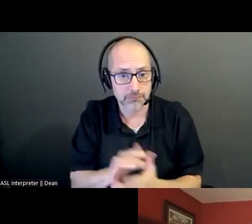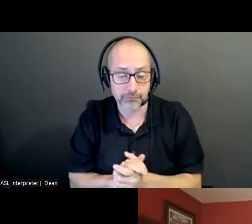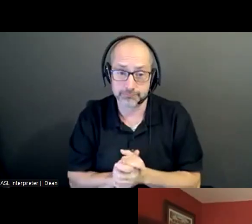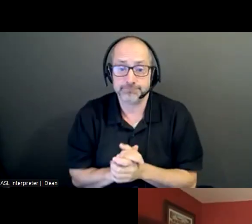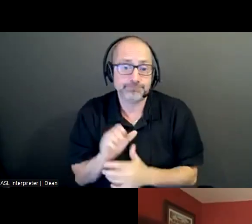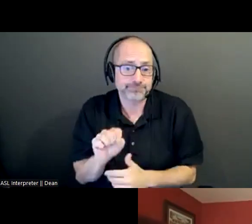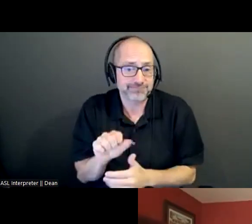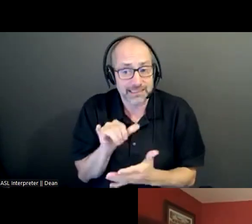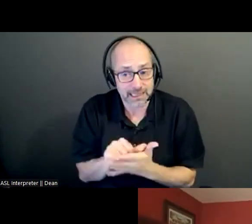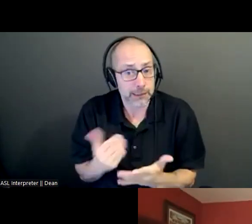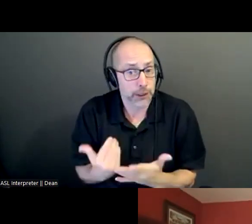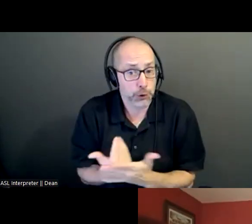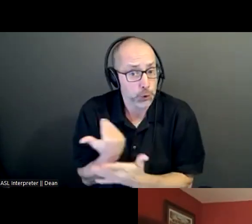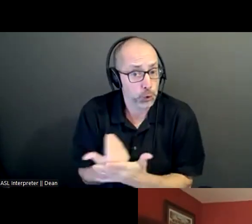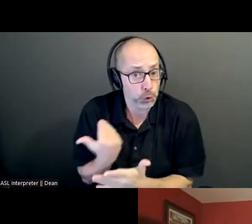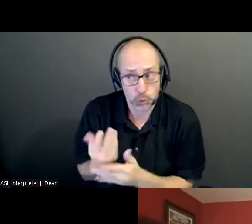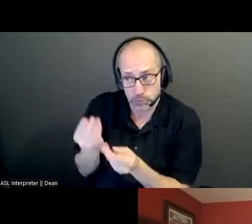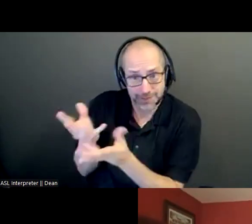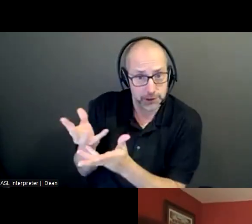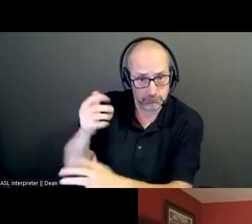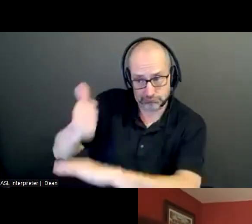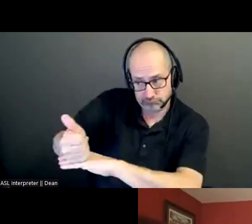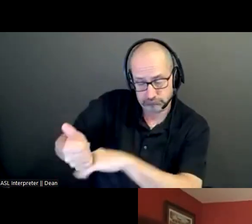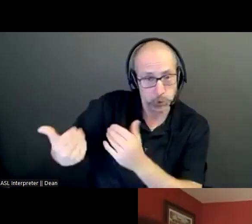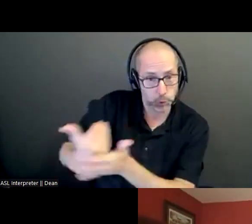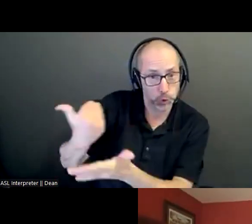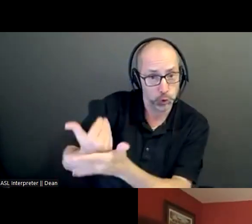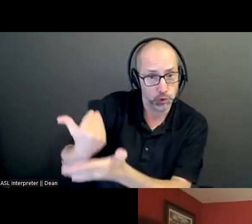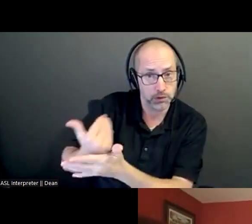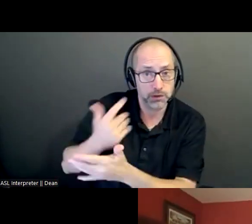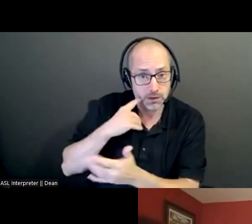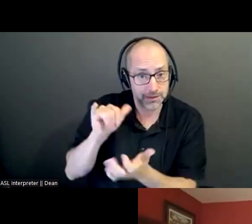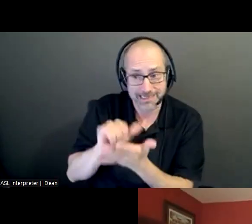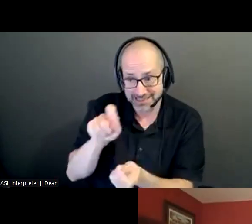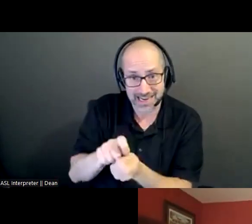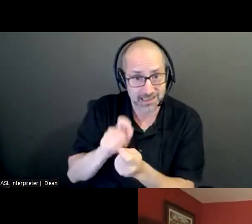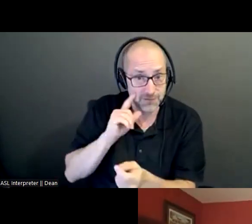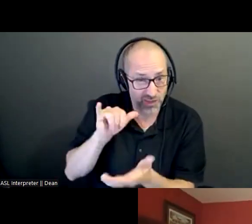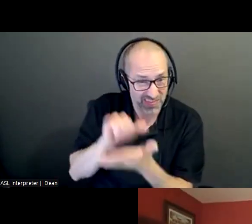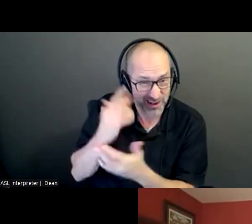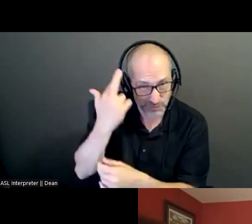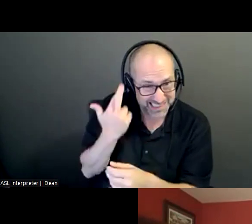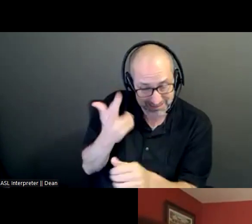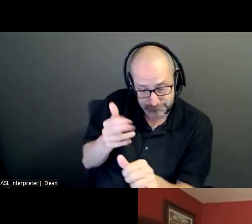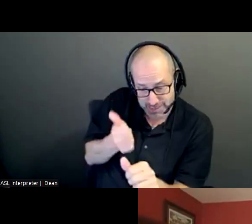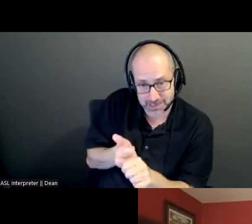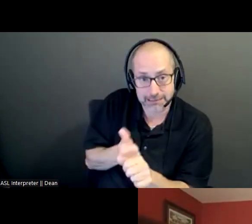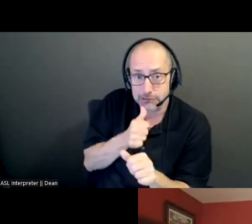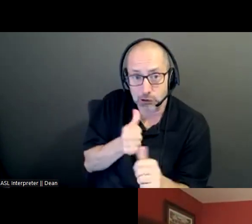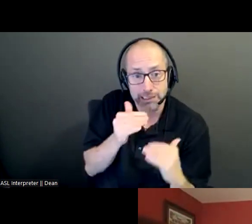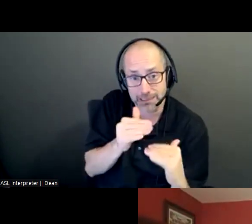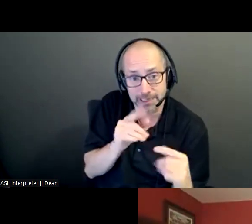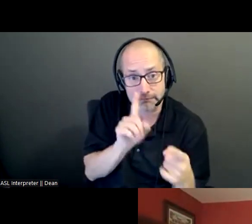kind of provision that has been put into place. And I think exactly for that reason, right? So that it's not limited to after